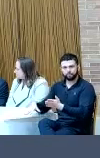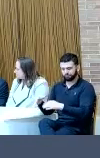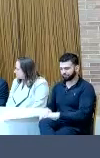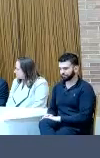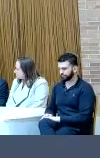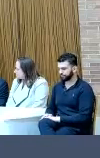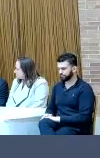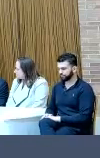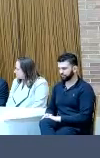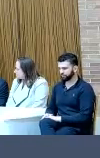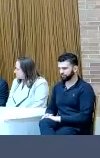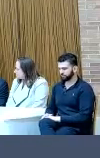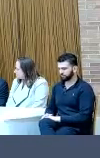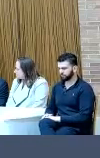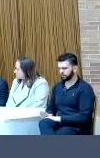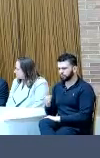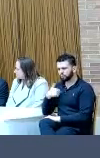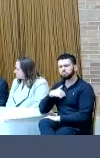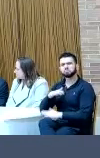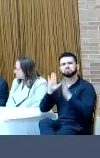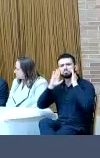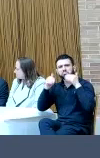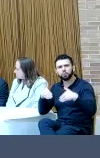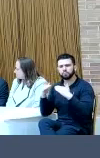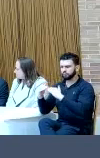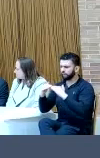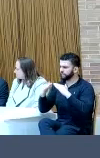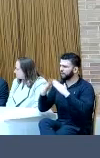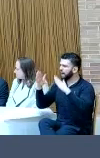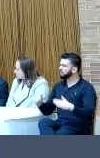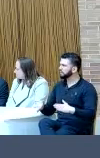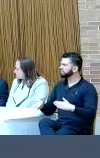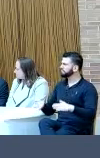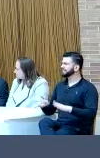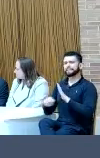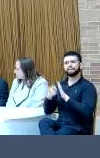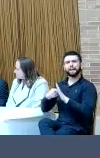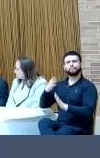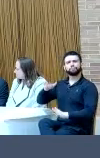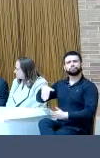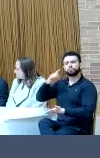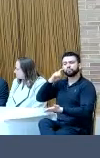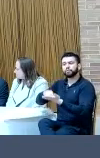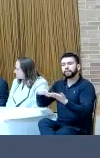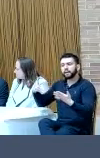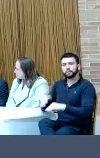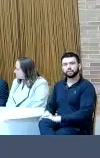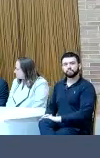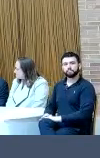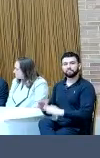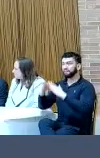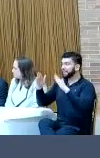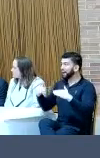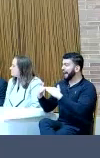when we do fair housing we don't realize that fair housing is somebody's